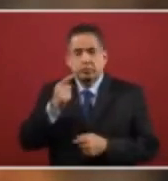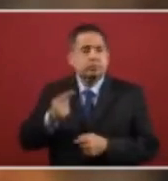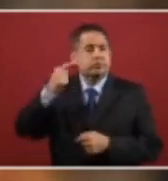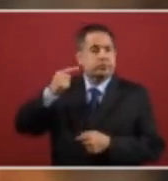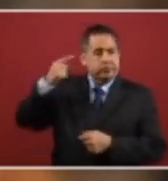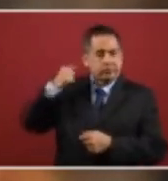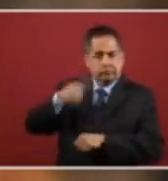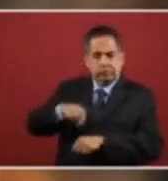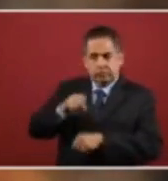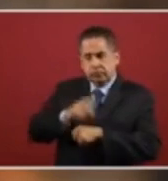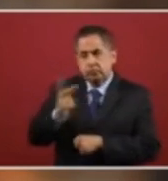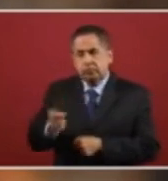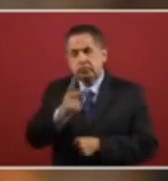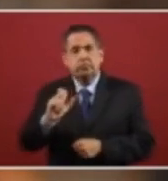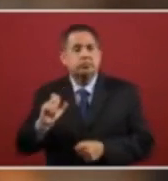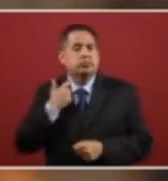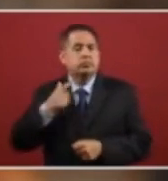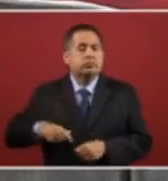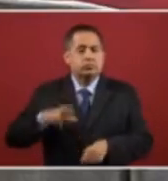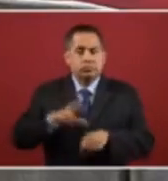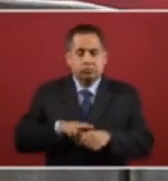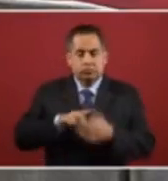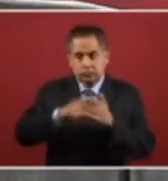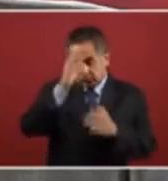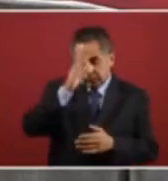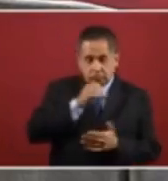ex-governors, and